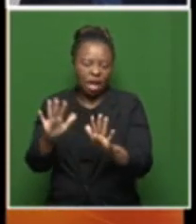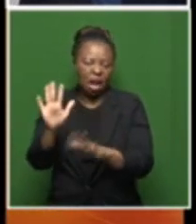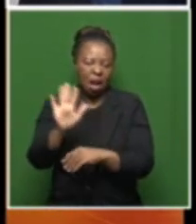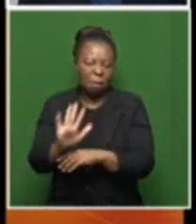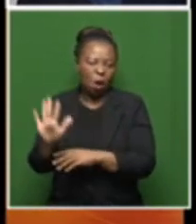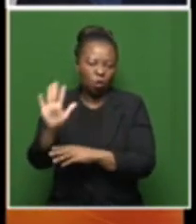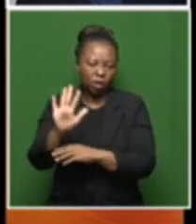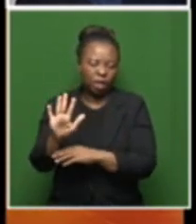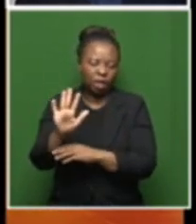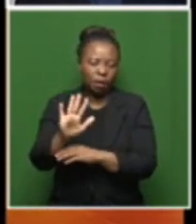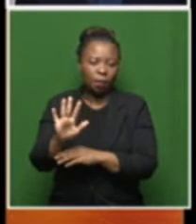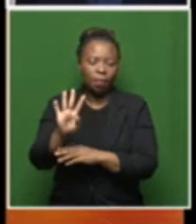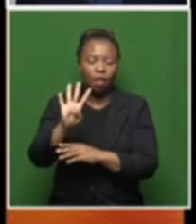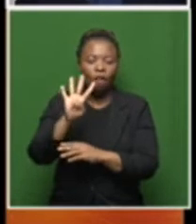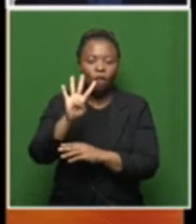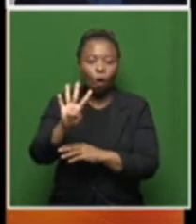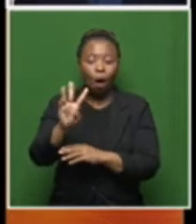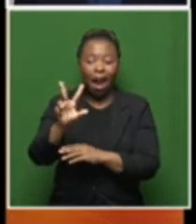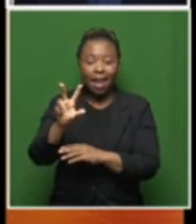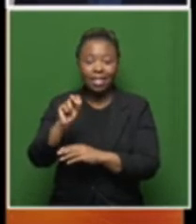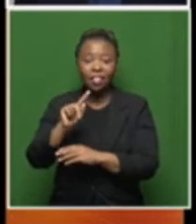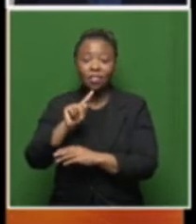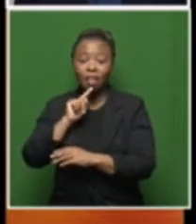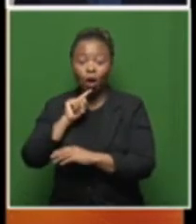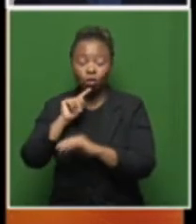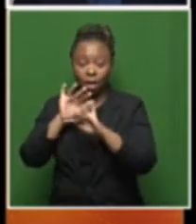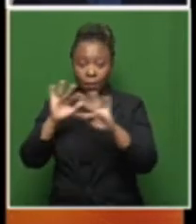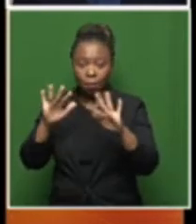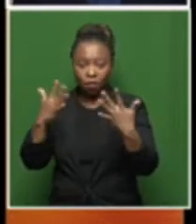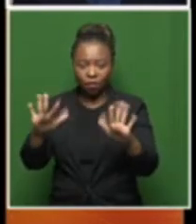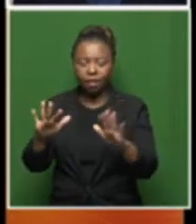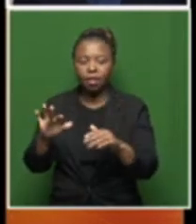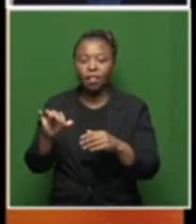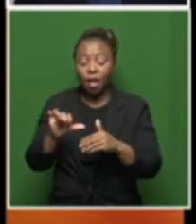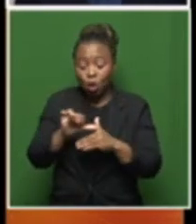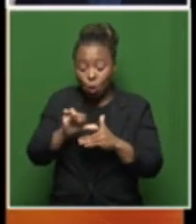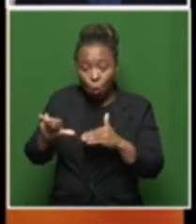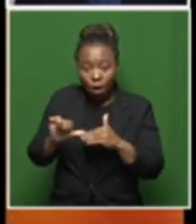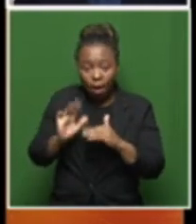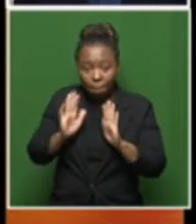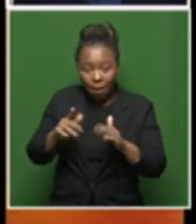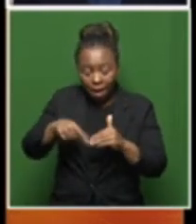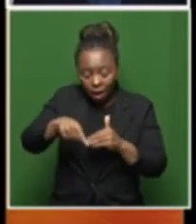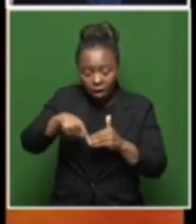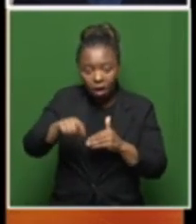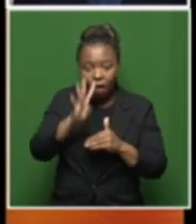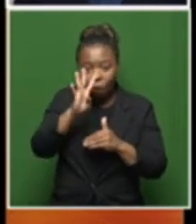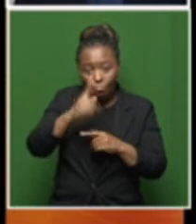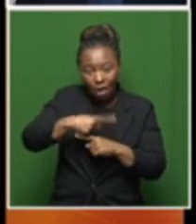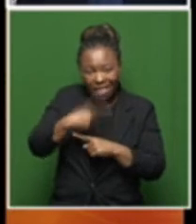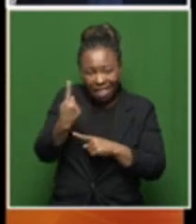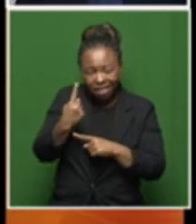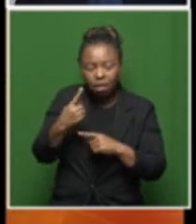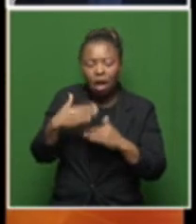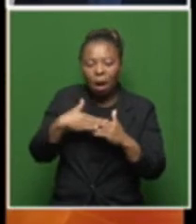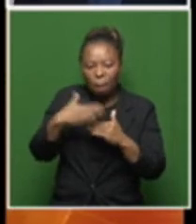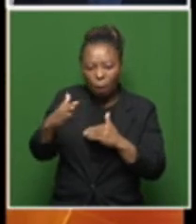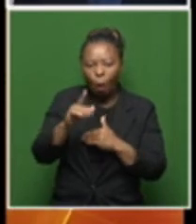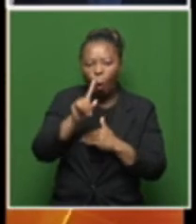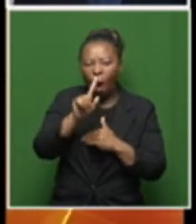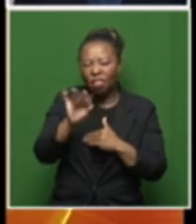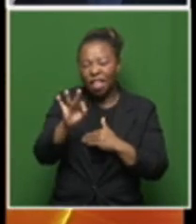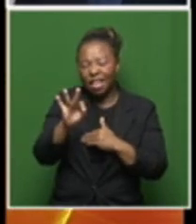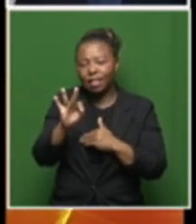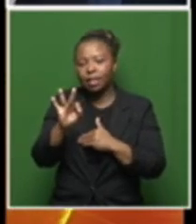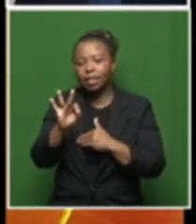about 480,000 people. And in this week alone, for the first 4 days, we have vaccinated more than 103,000